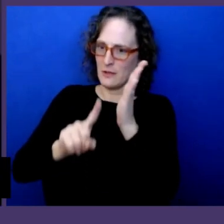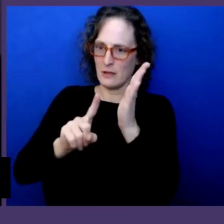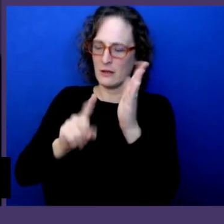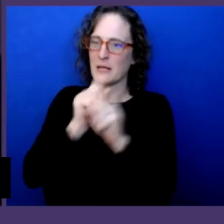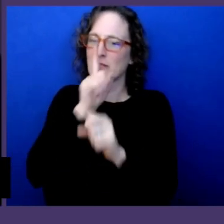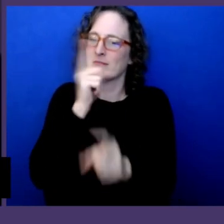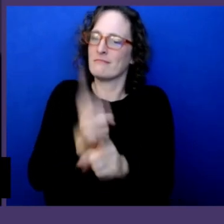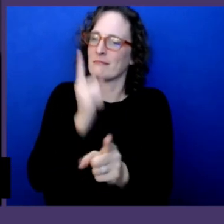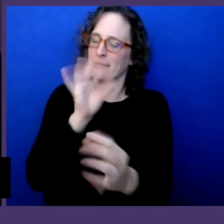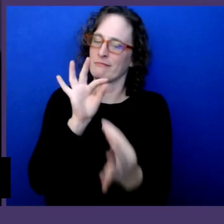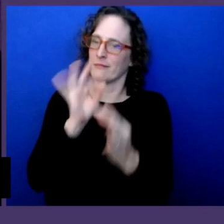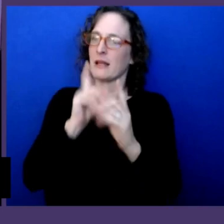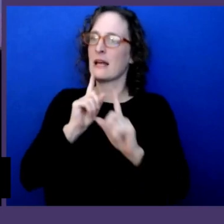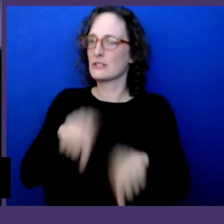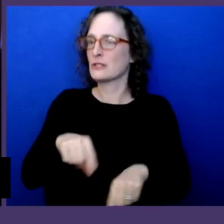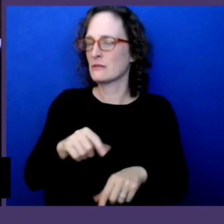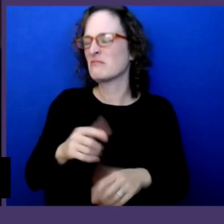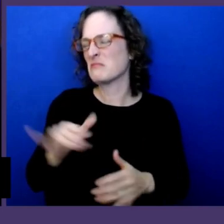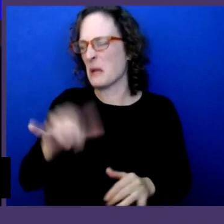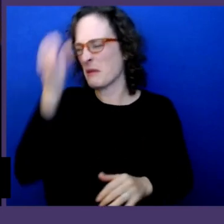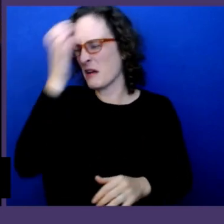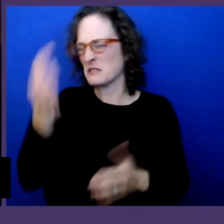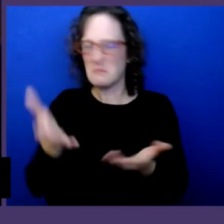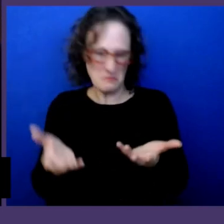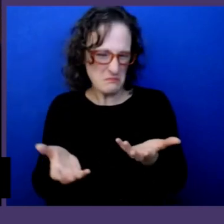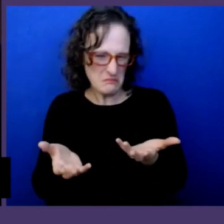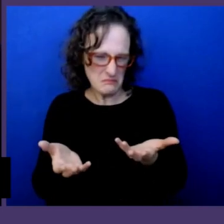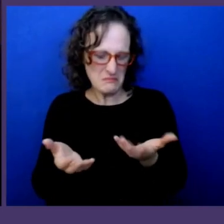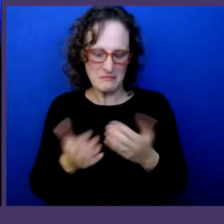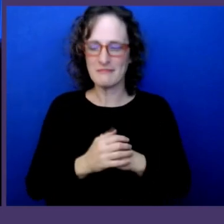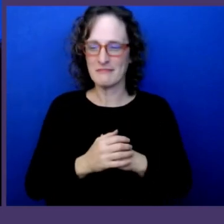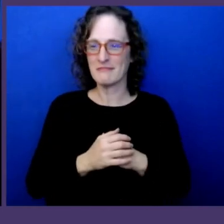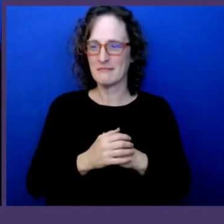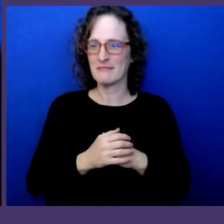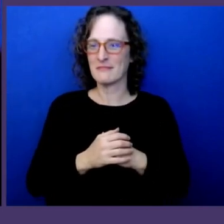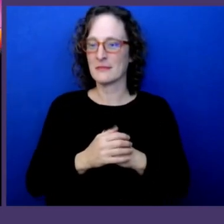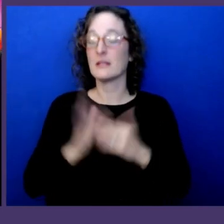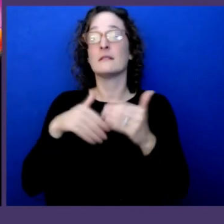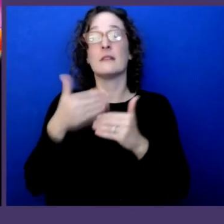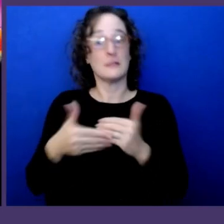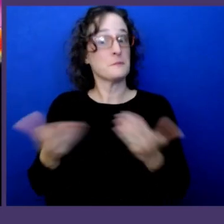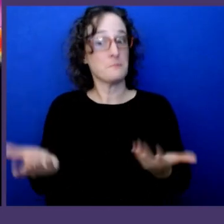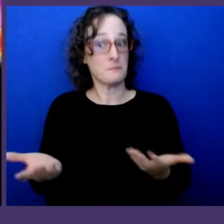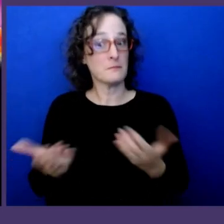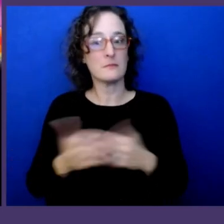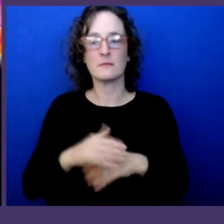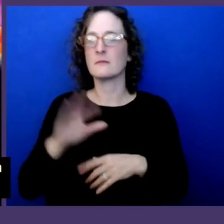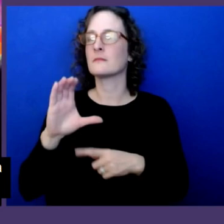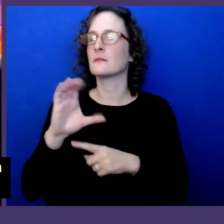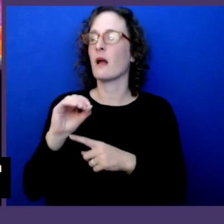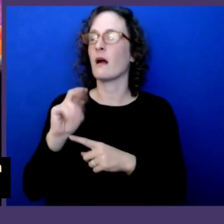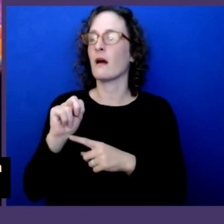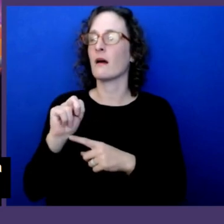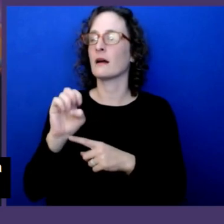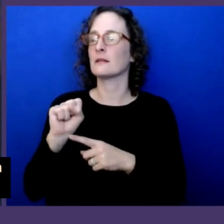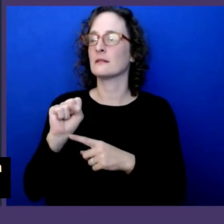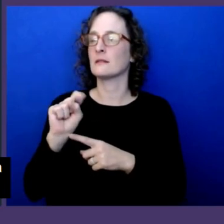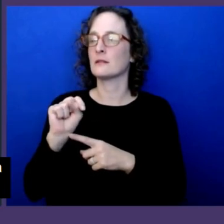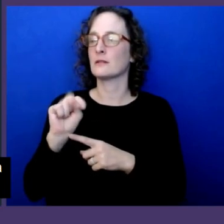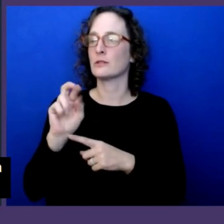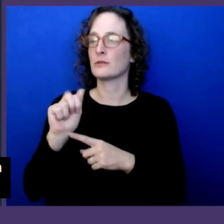Next, I wanted to briefly talk about constrained prompting. I also find this very interesting. This is basically techniques